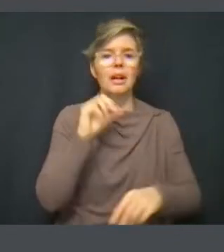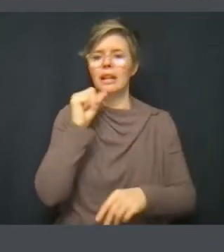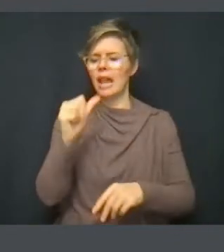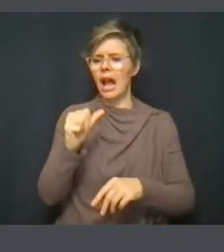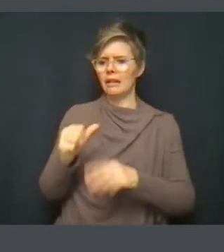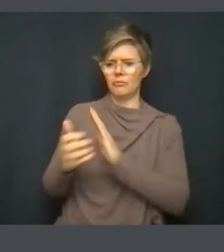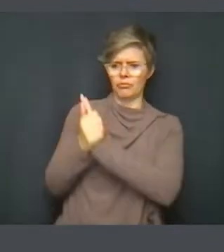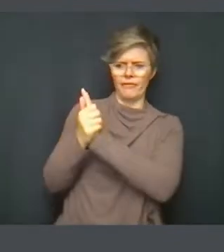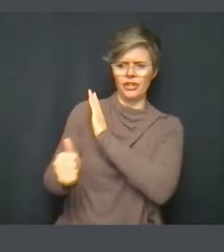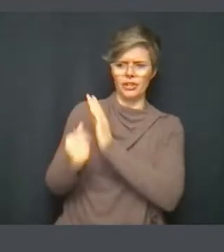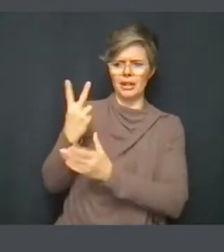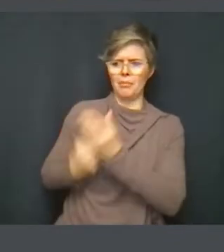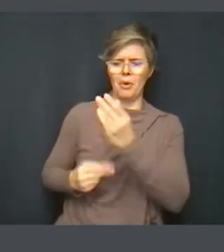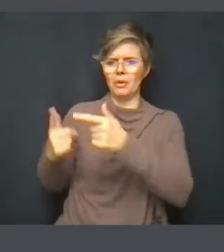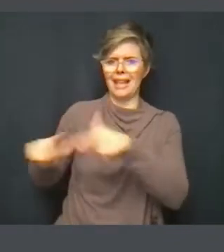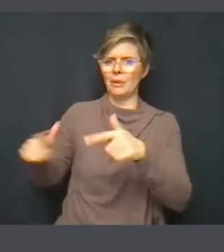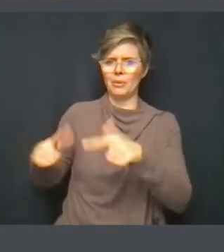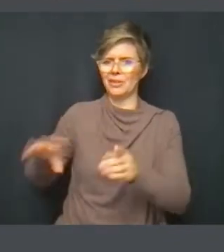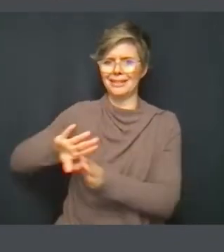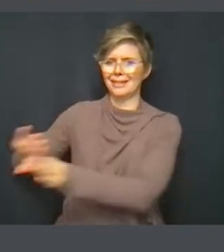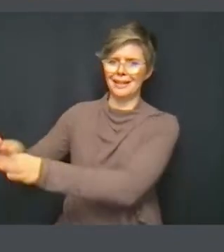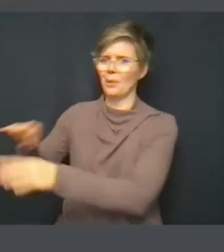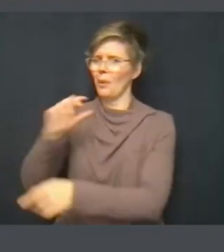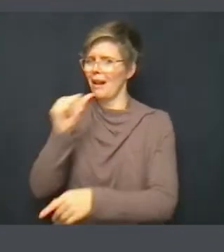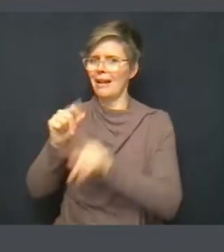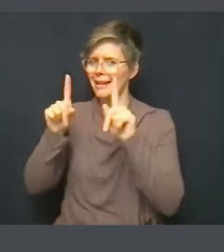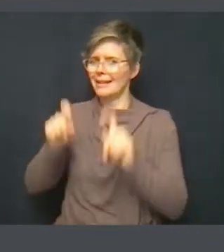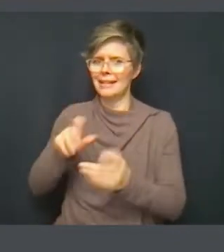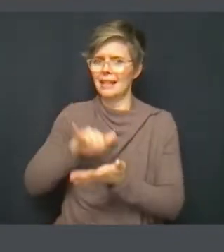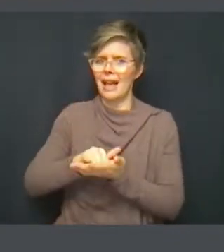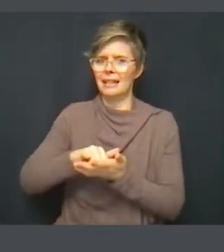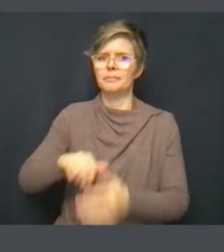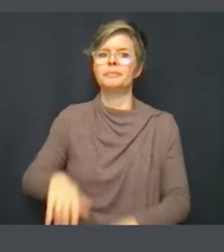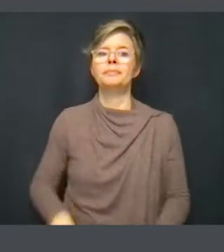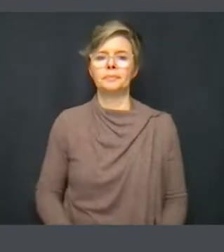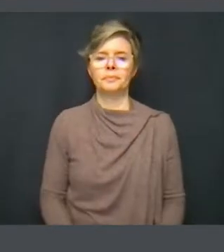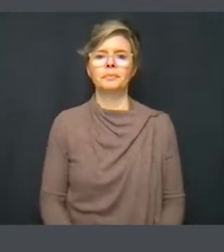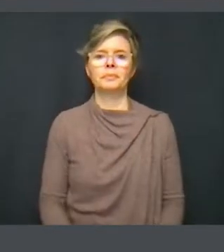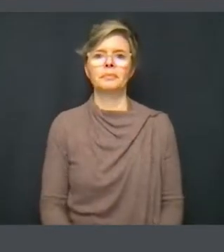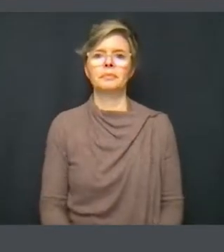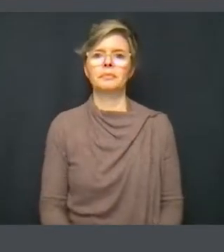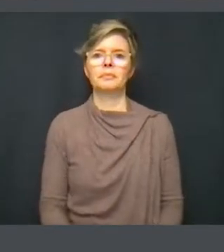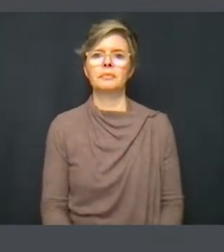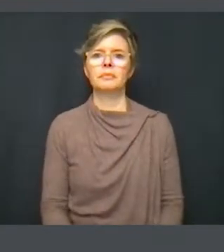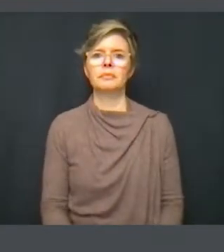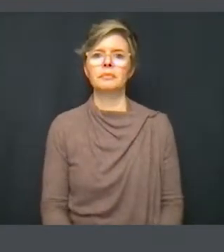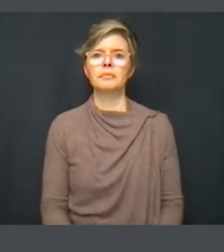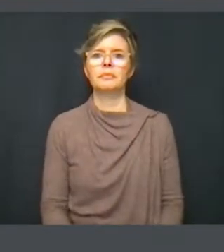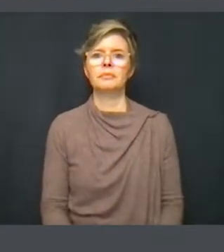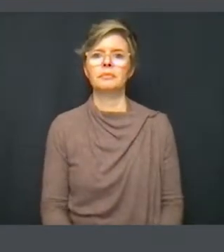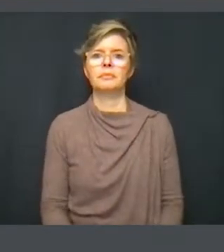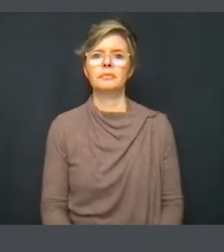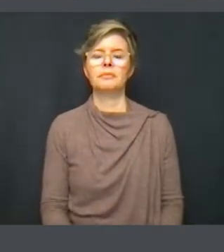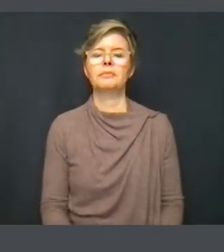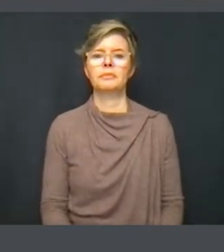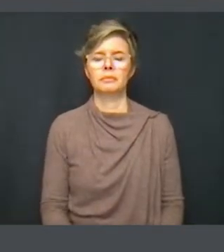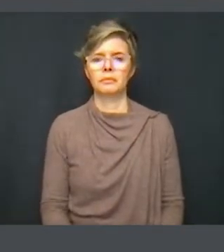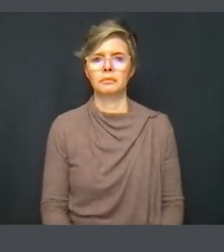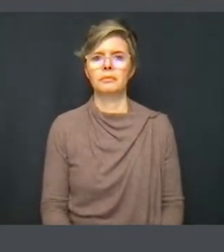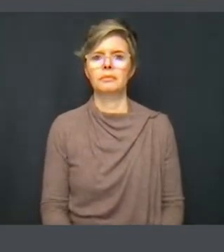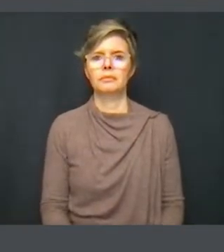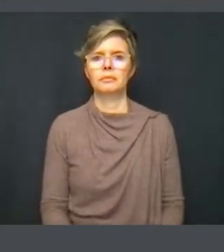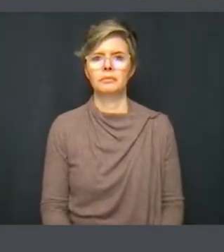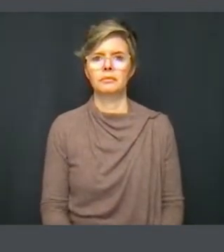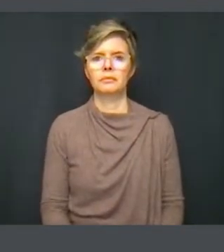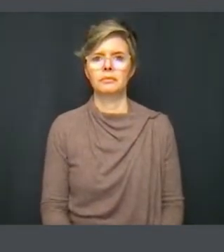Okay, so again, this is generally speaking, right? I think before you kind of plan out your